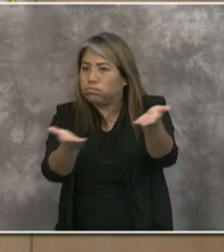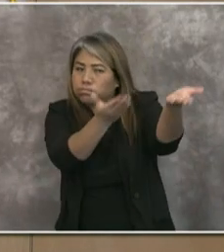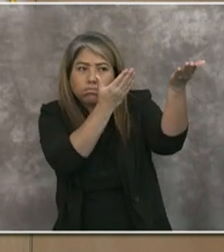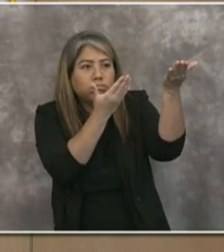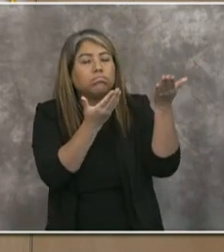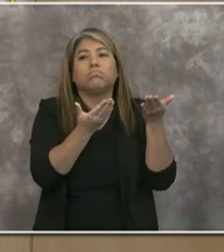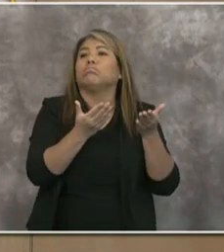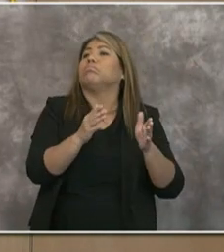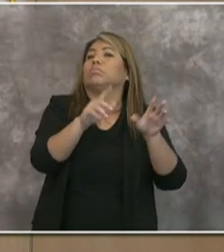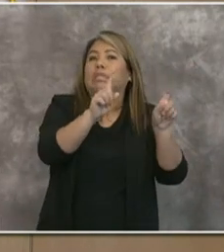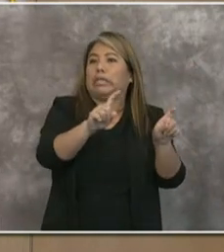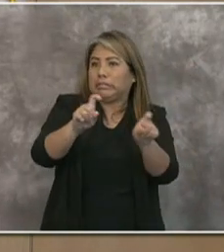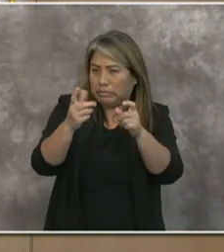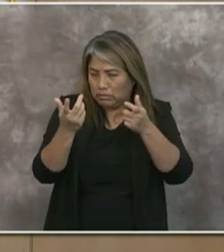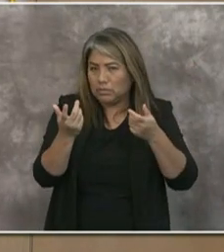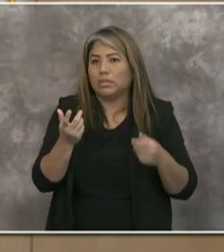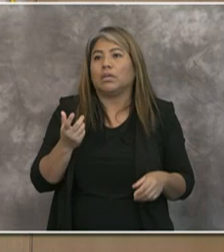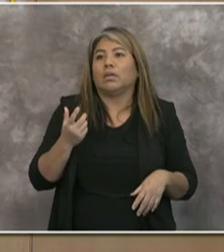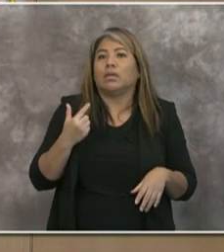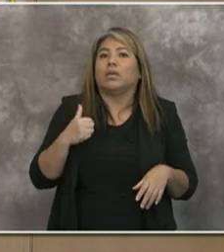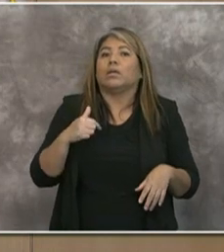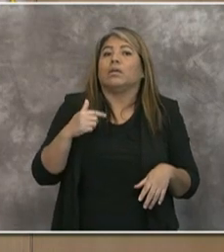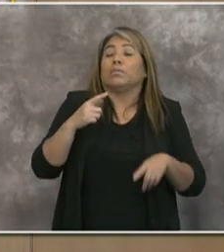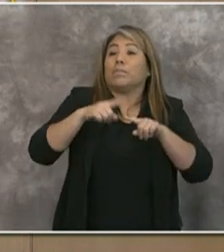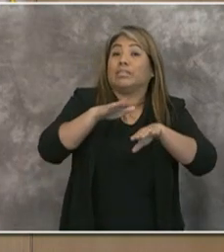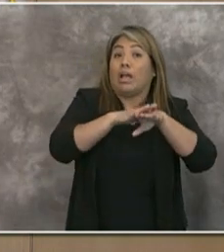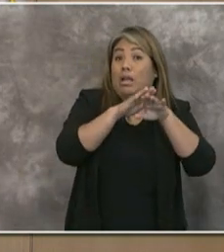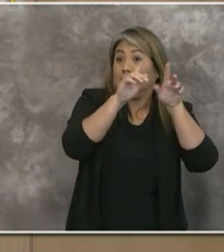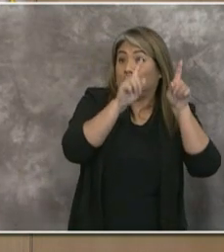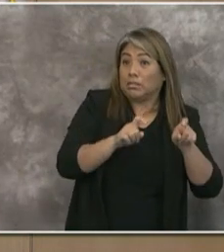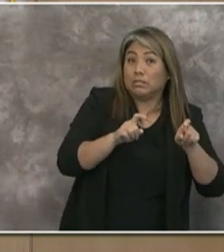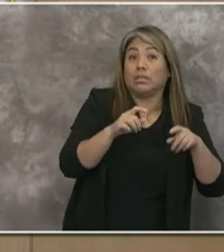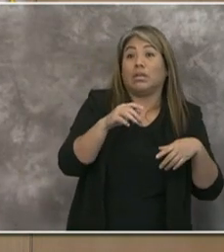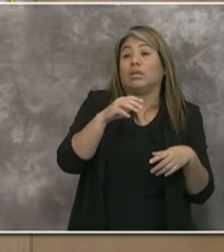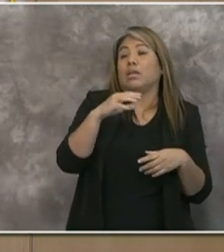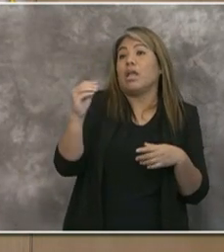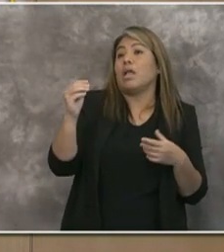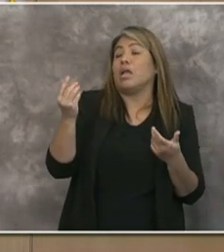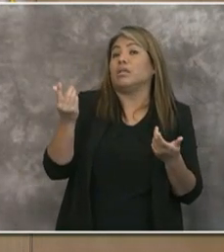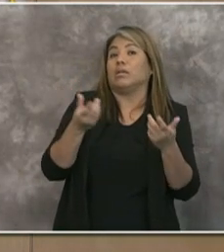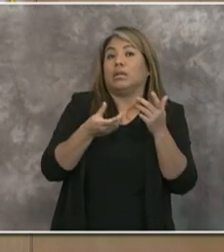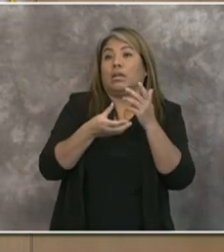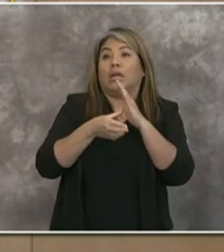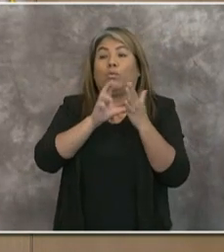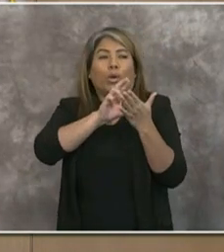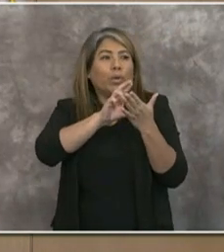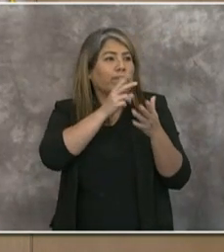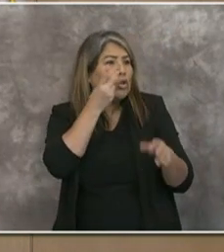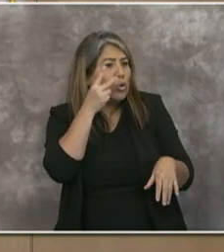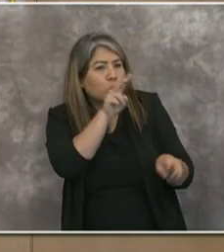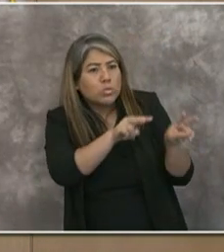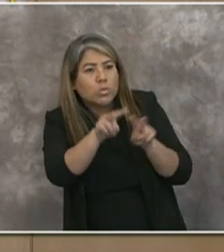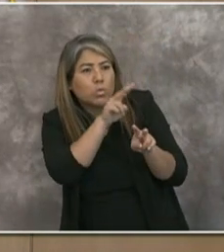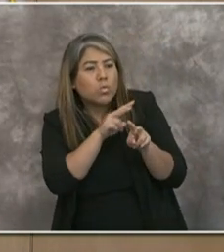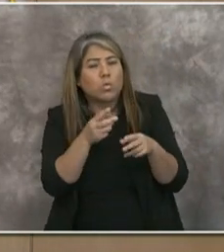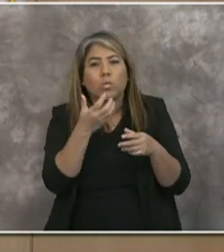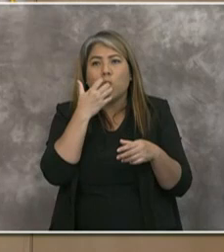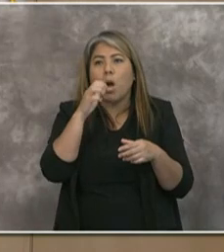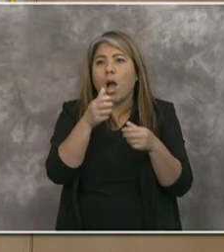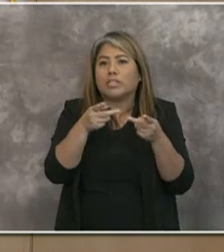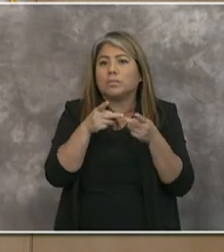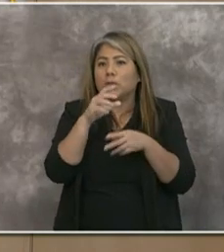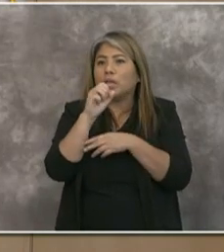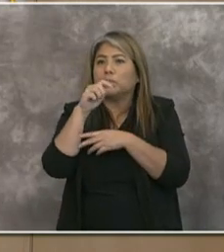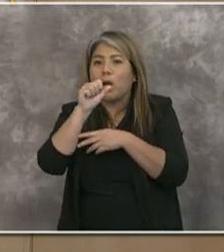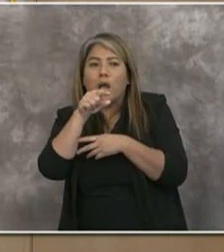tested, and we have identified, based on testing, and we review the hotspots on a periodic